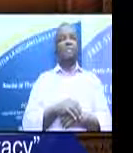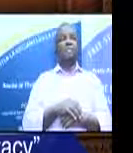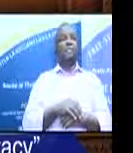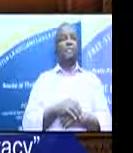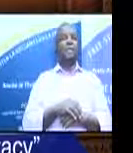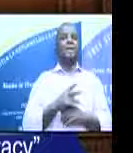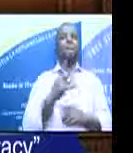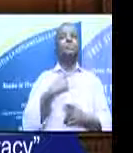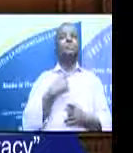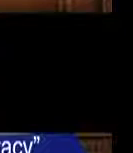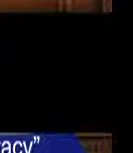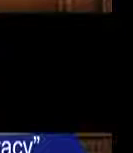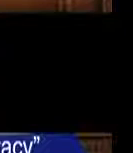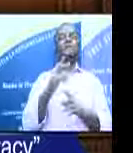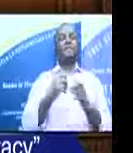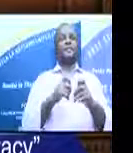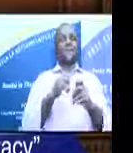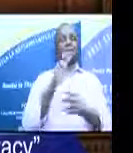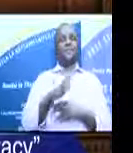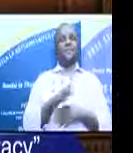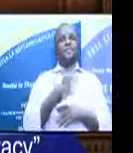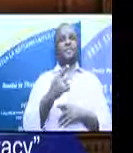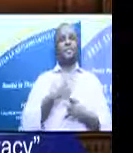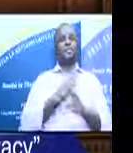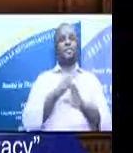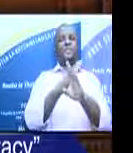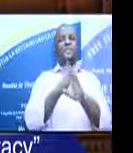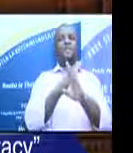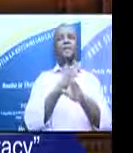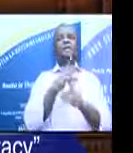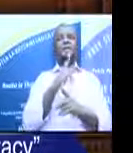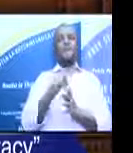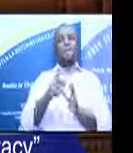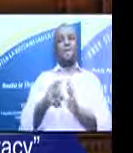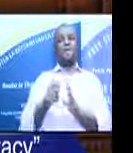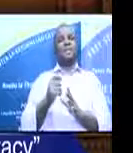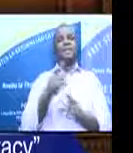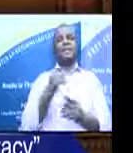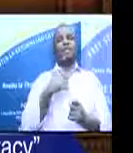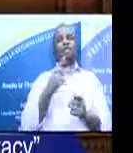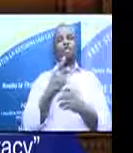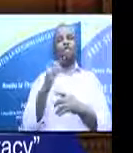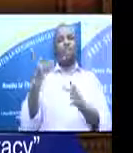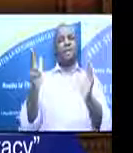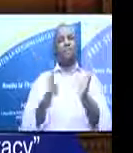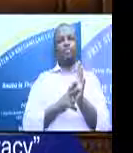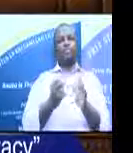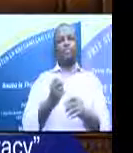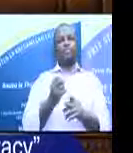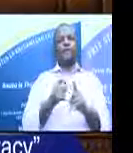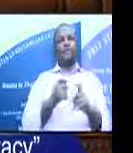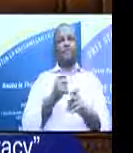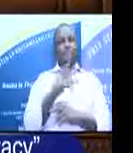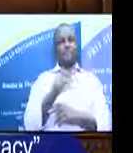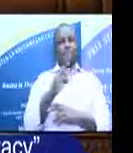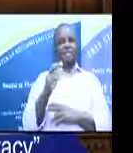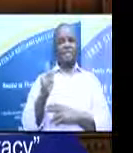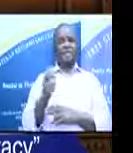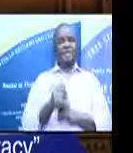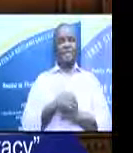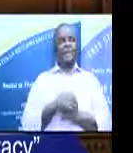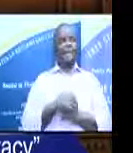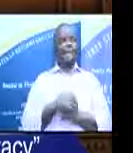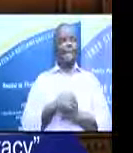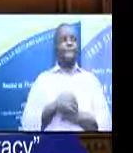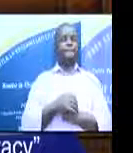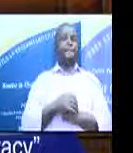were not taken to prevent unauthorized expenditure as required by the PFMA. Payments